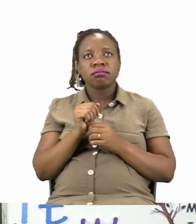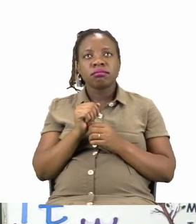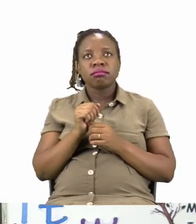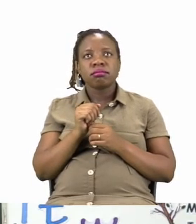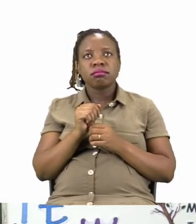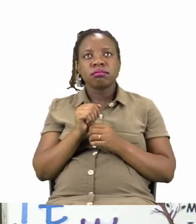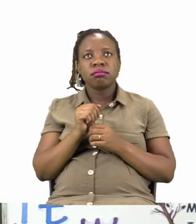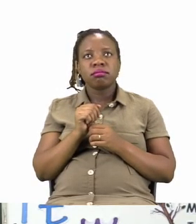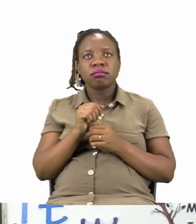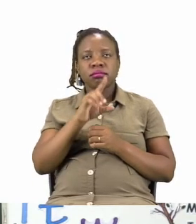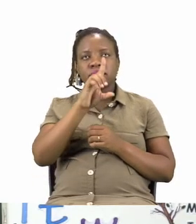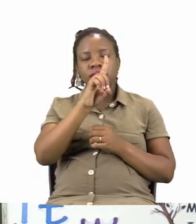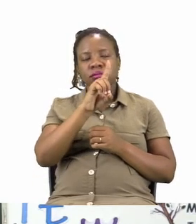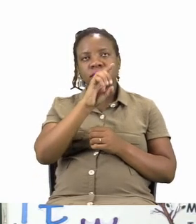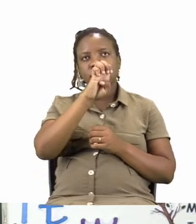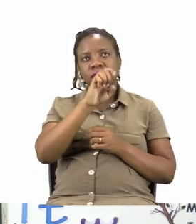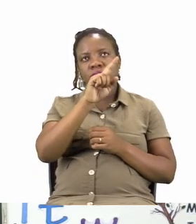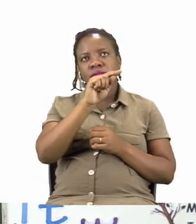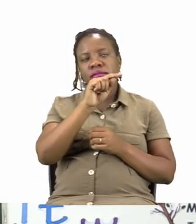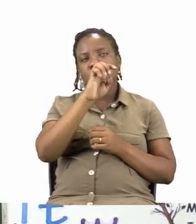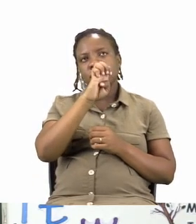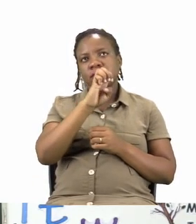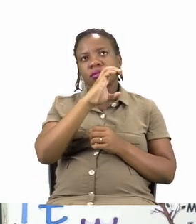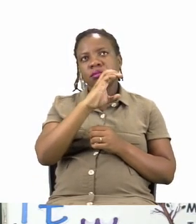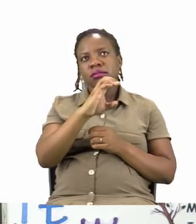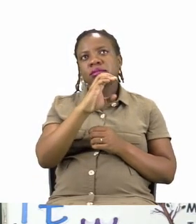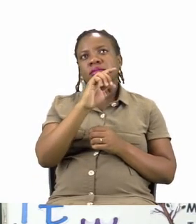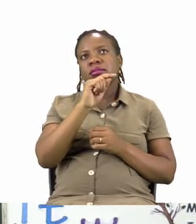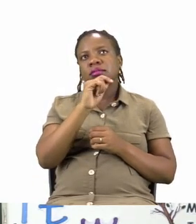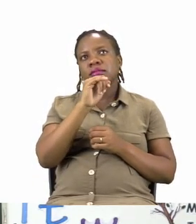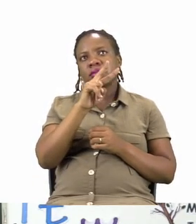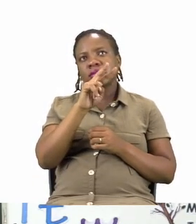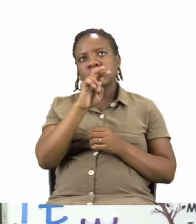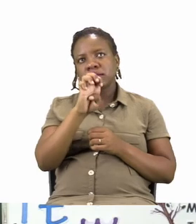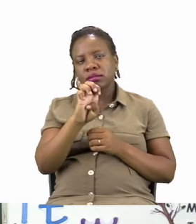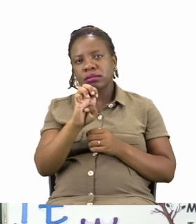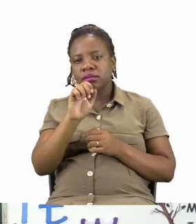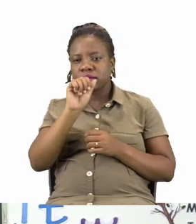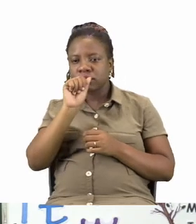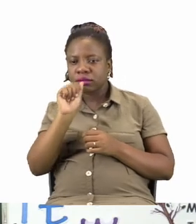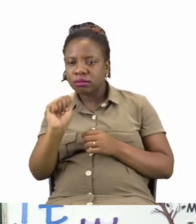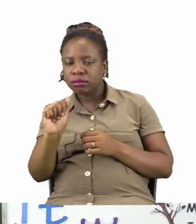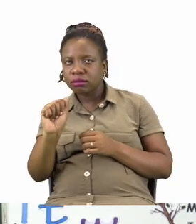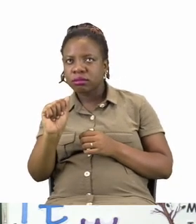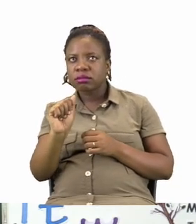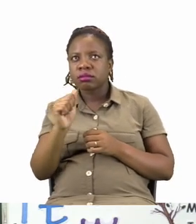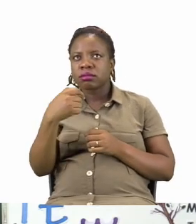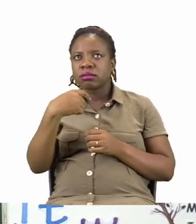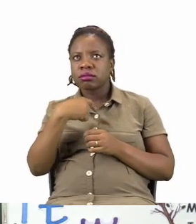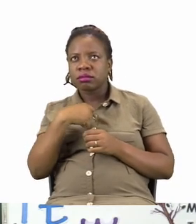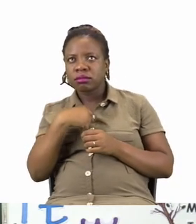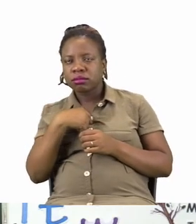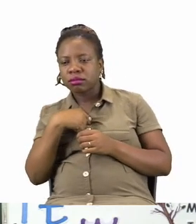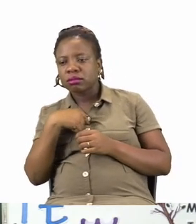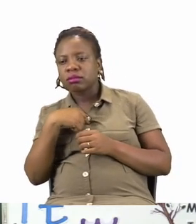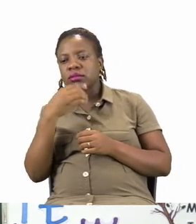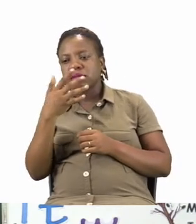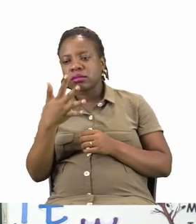are detective, A, I, water and